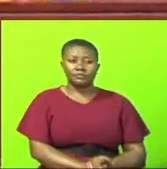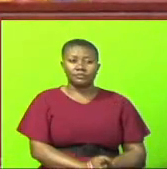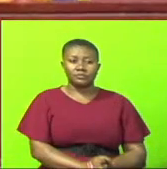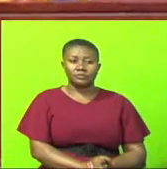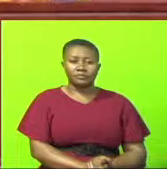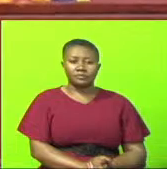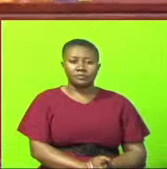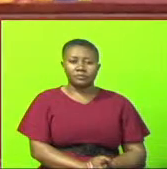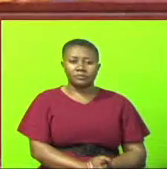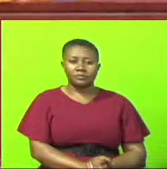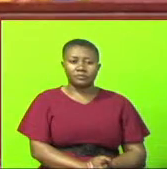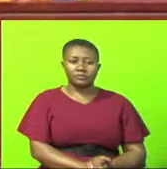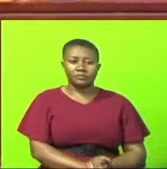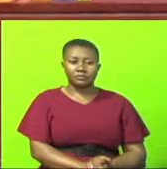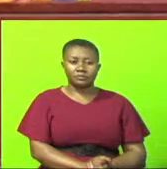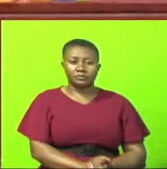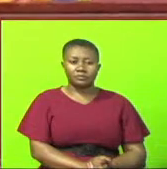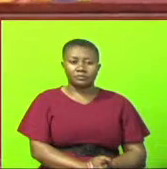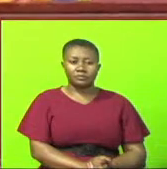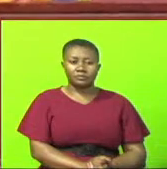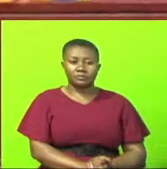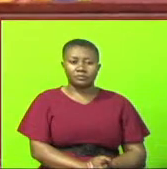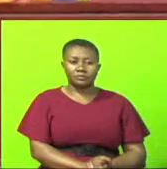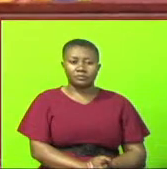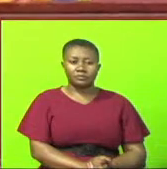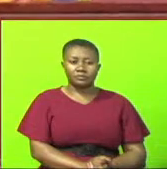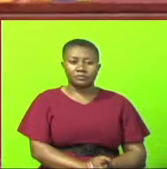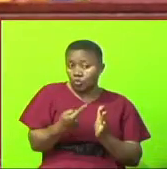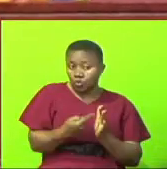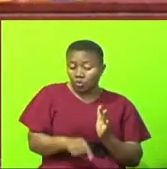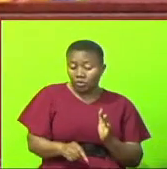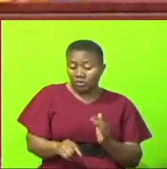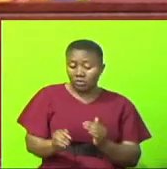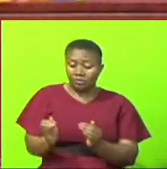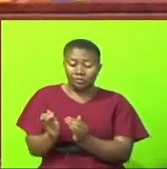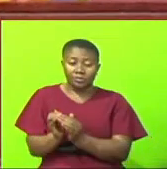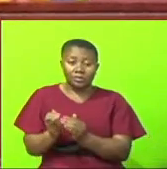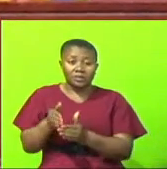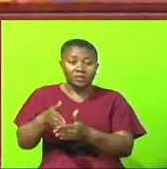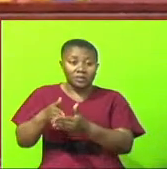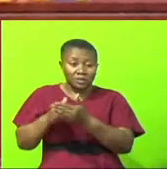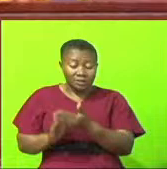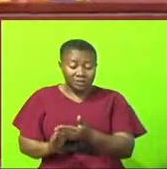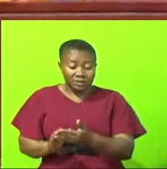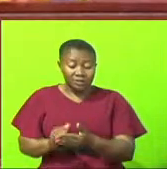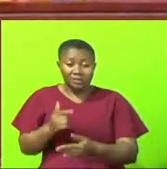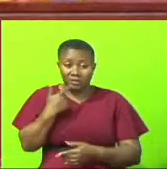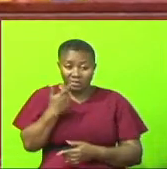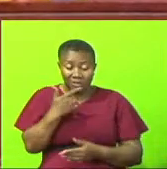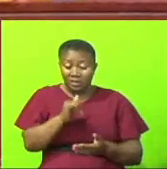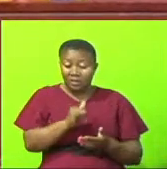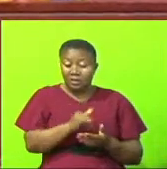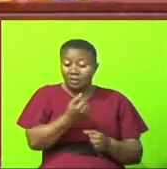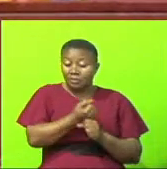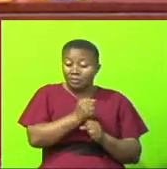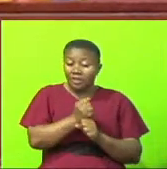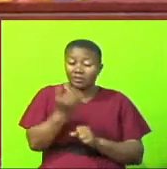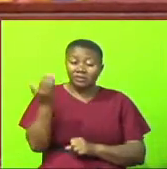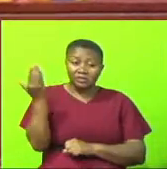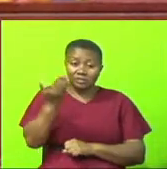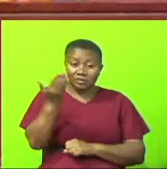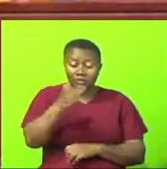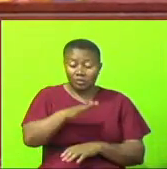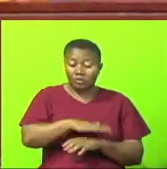That was what the minority leader did. He made a statement on a matter of urgent public